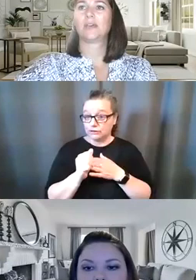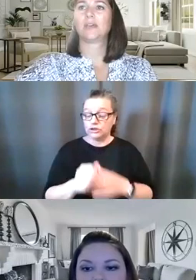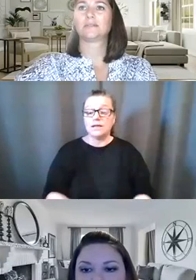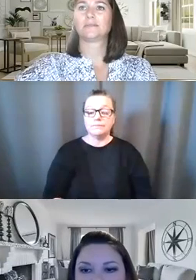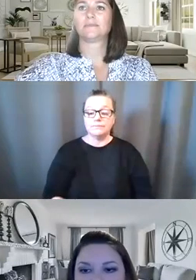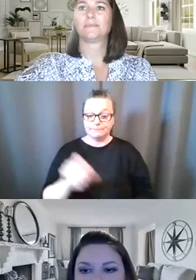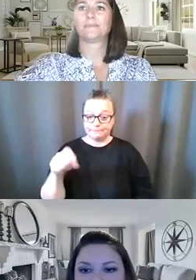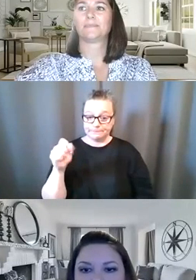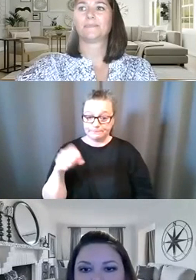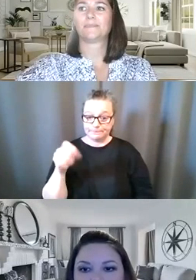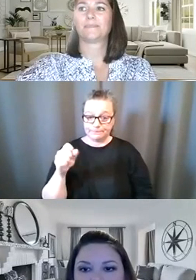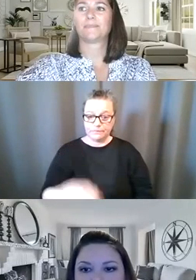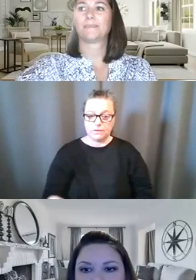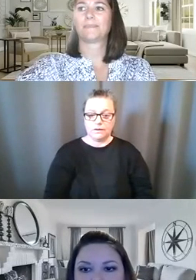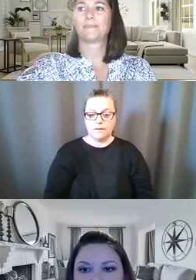Yes.